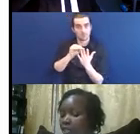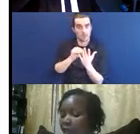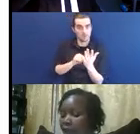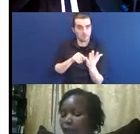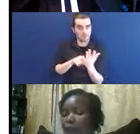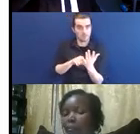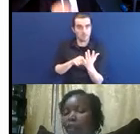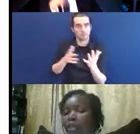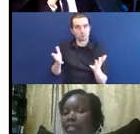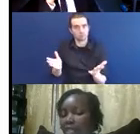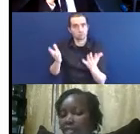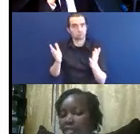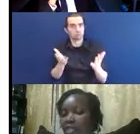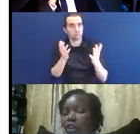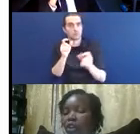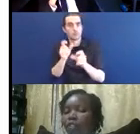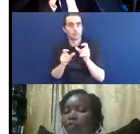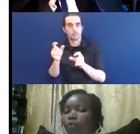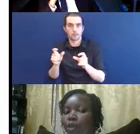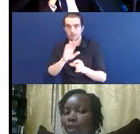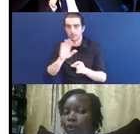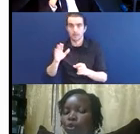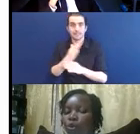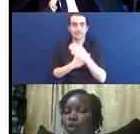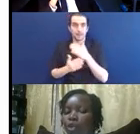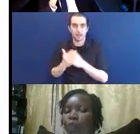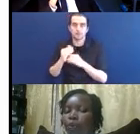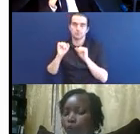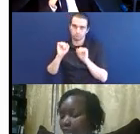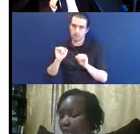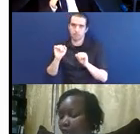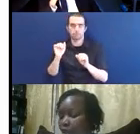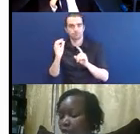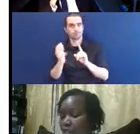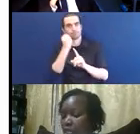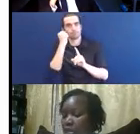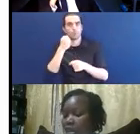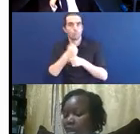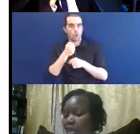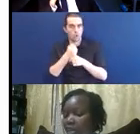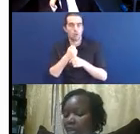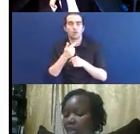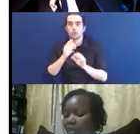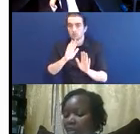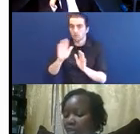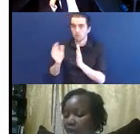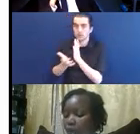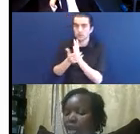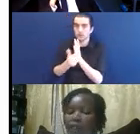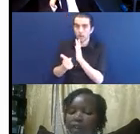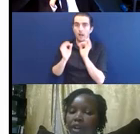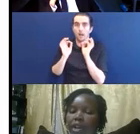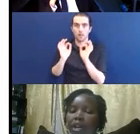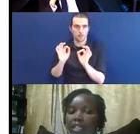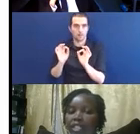get skills for them to be able to improve their livelihoods. Like we